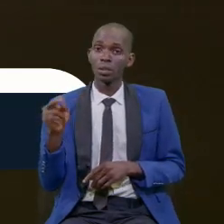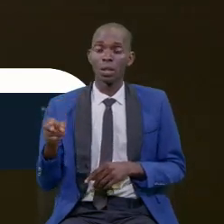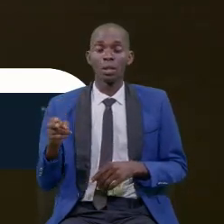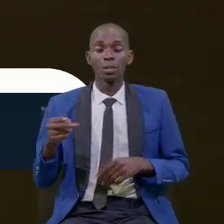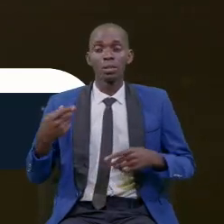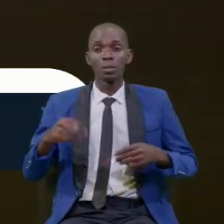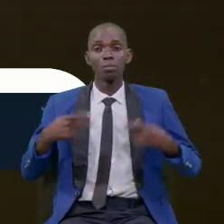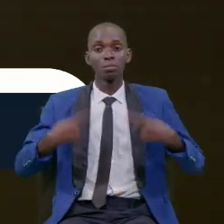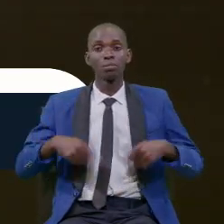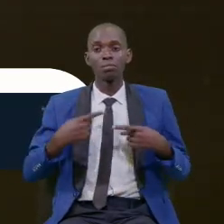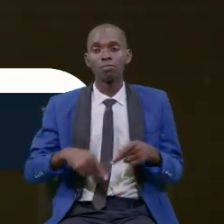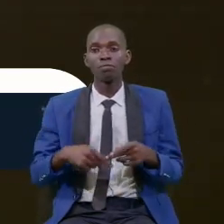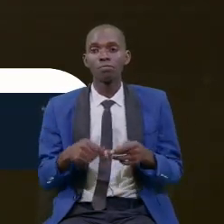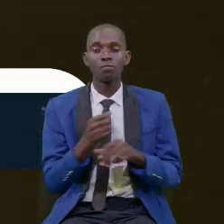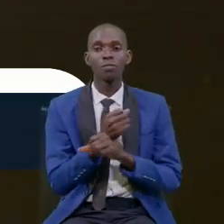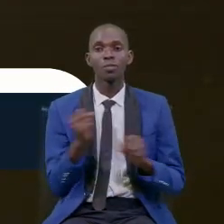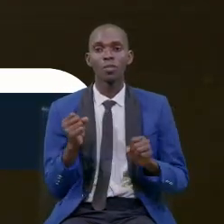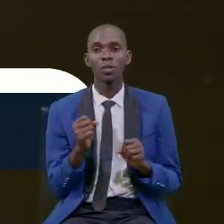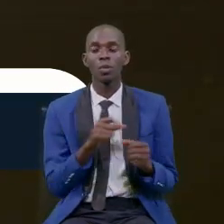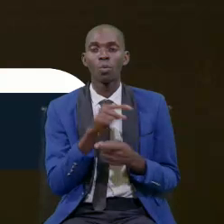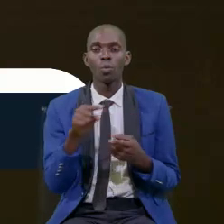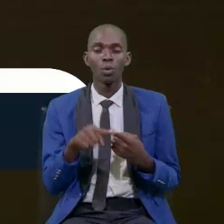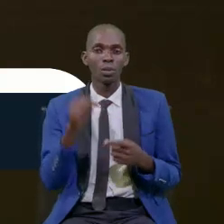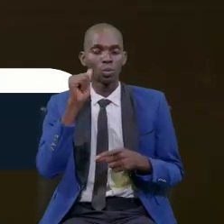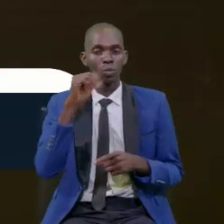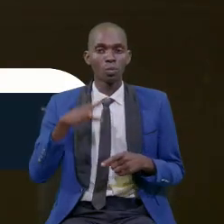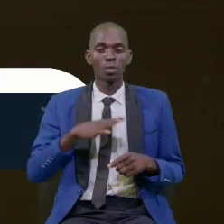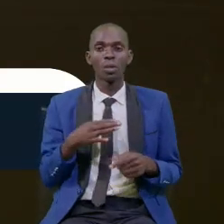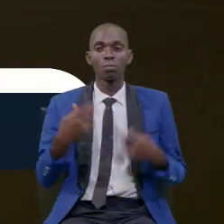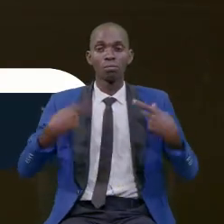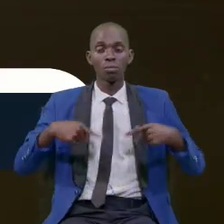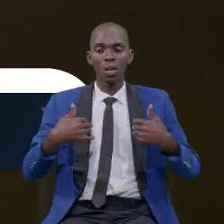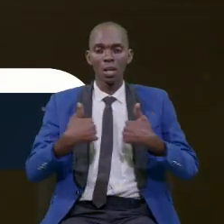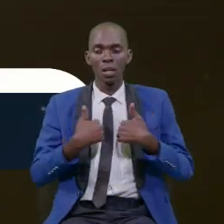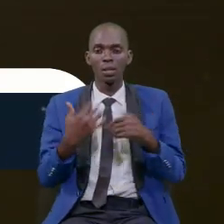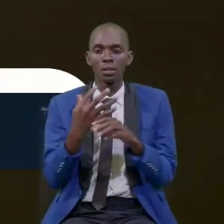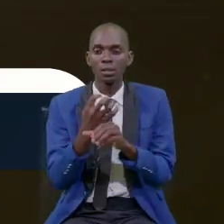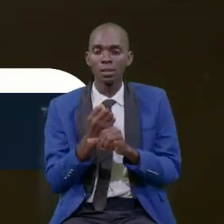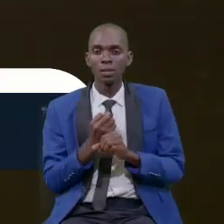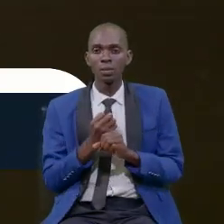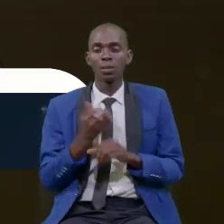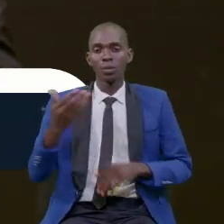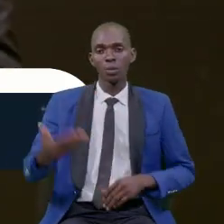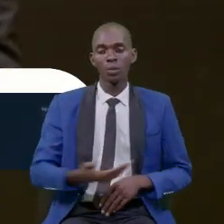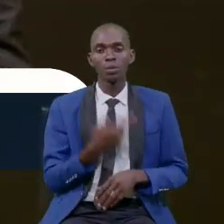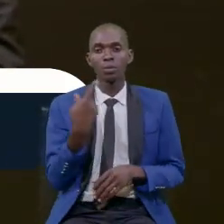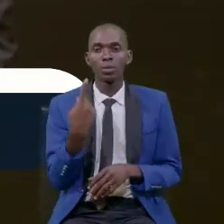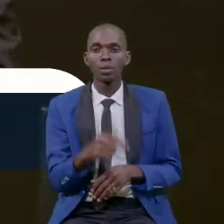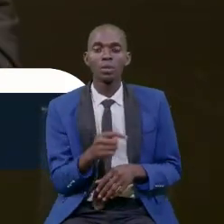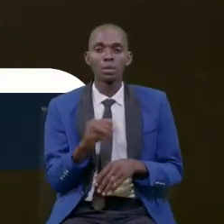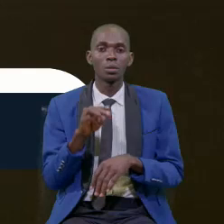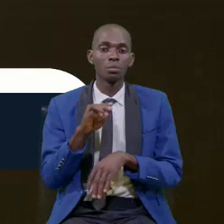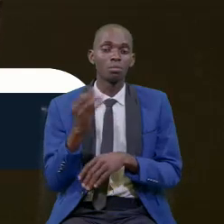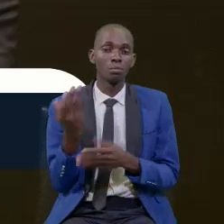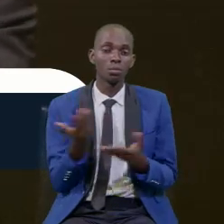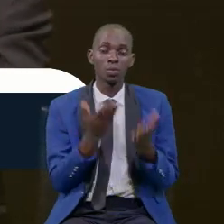works when she had received the messengers and had